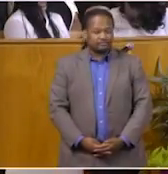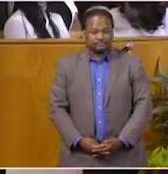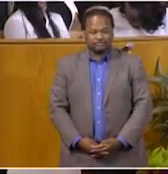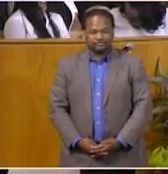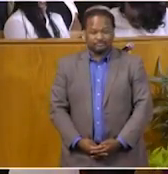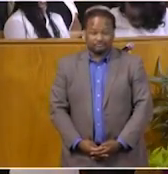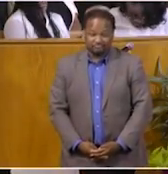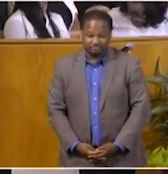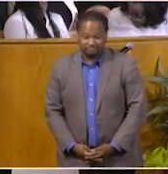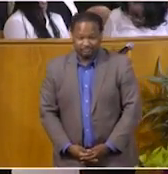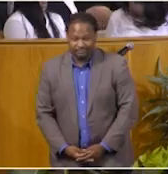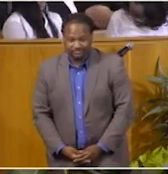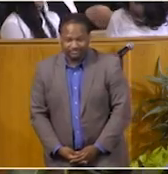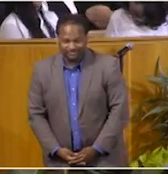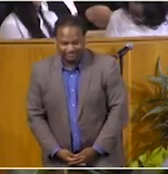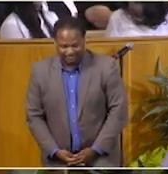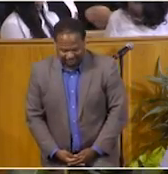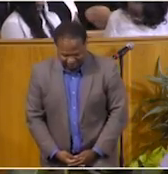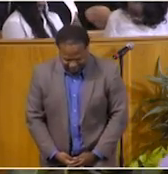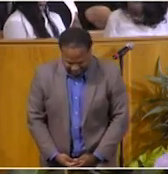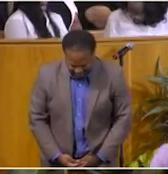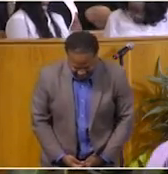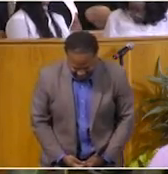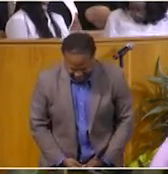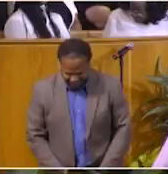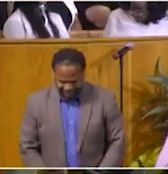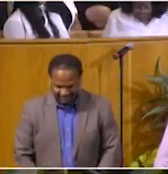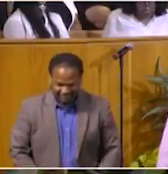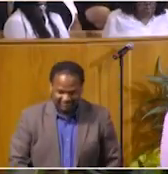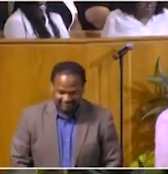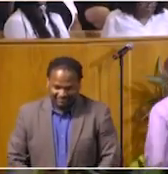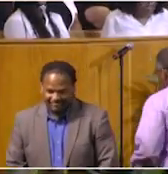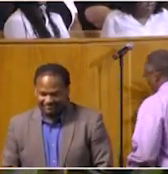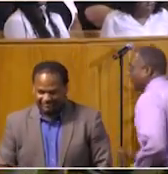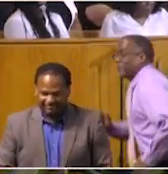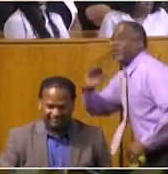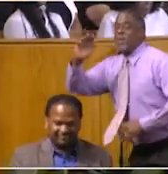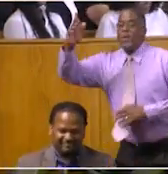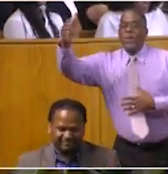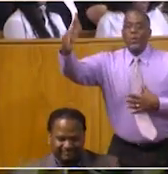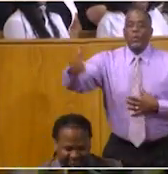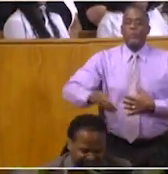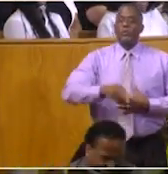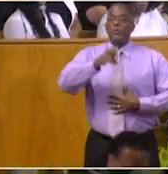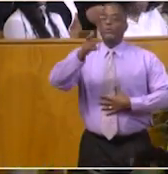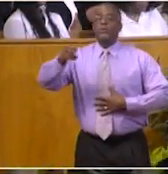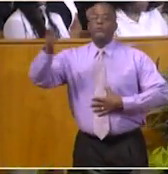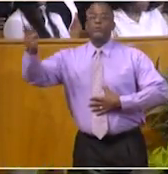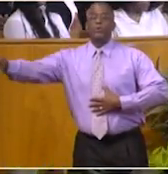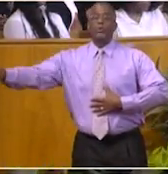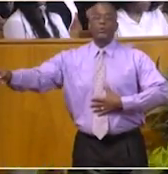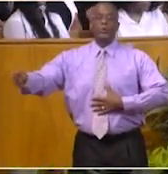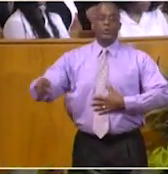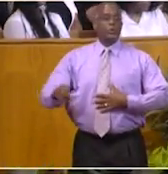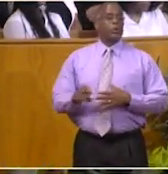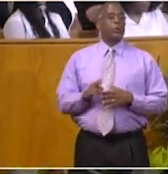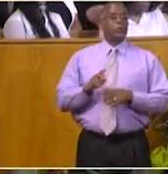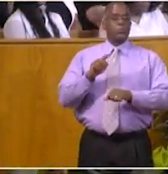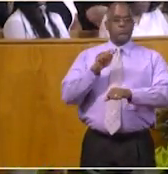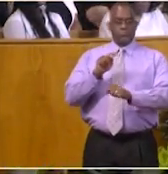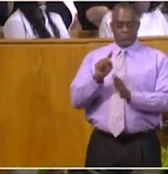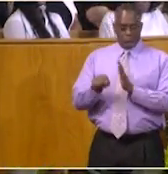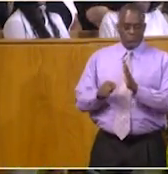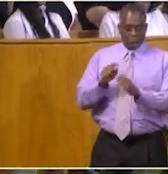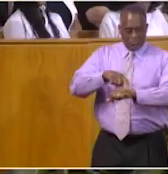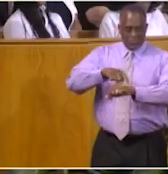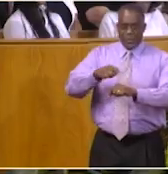Good morning, Alfred Street. Morning. And welcome to a historic moment in the life